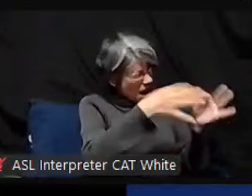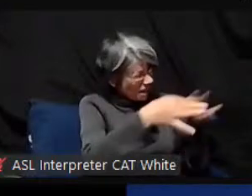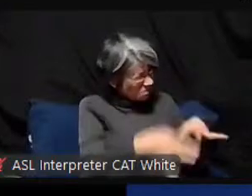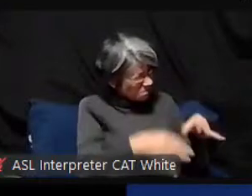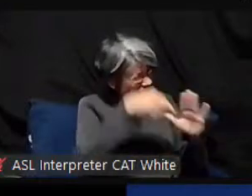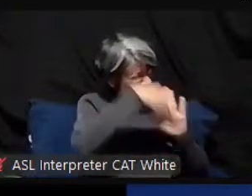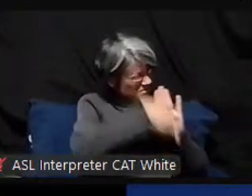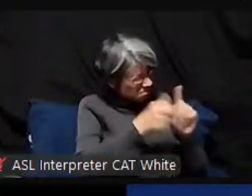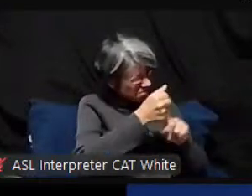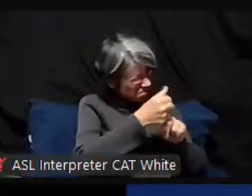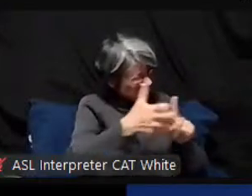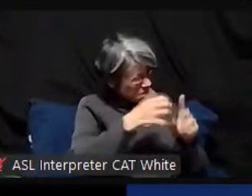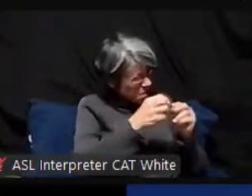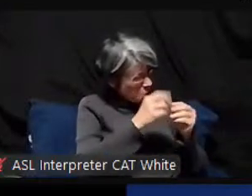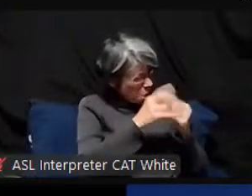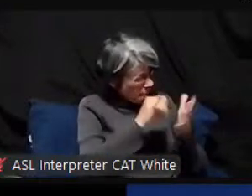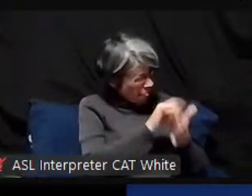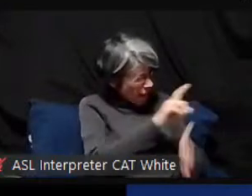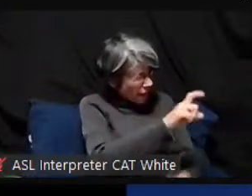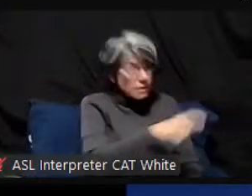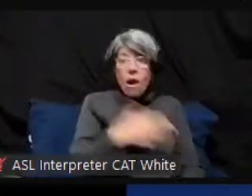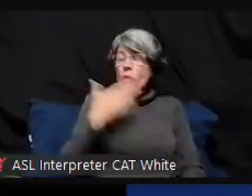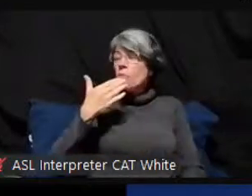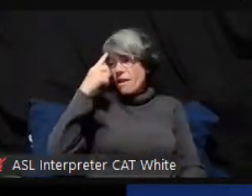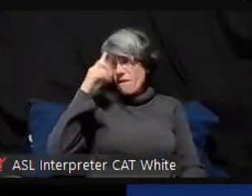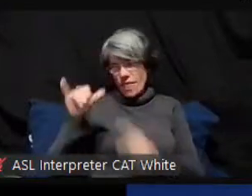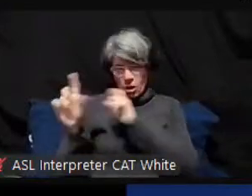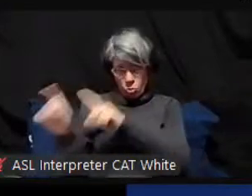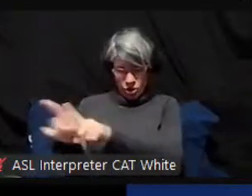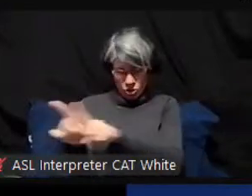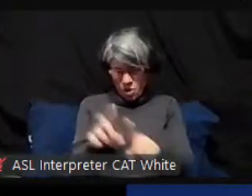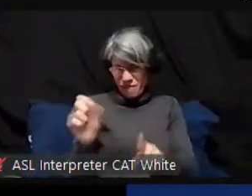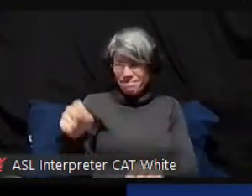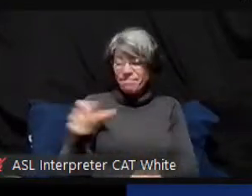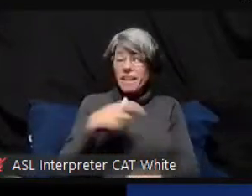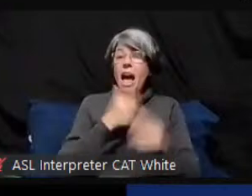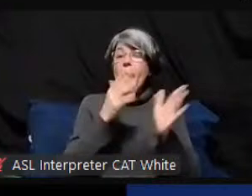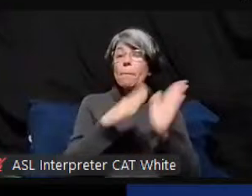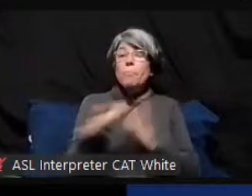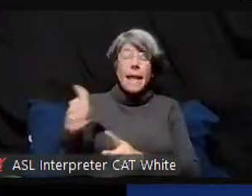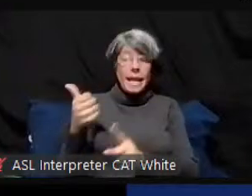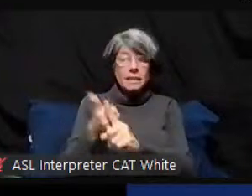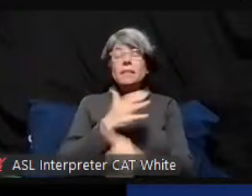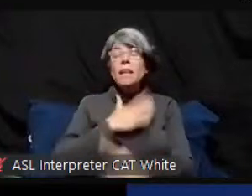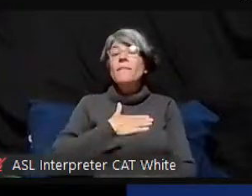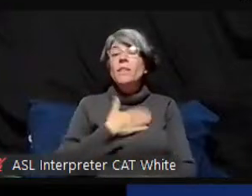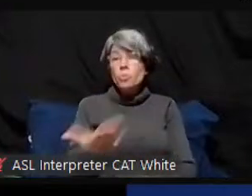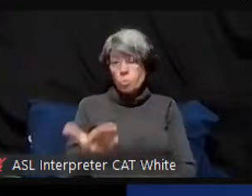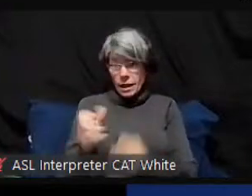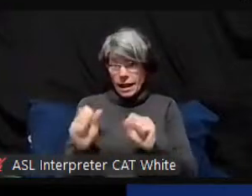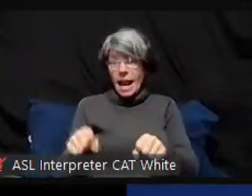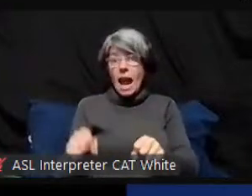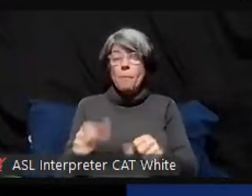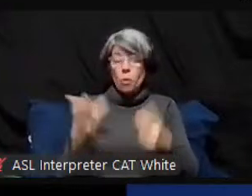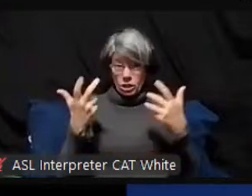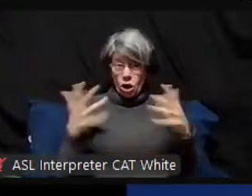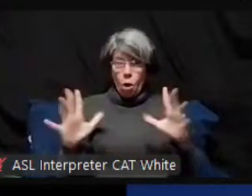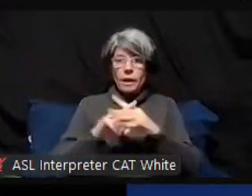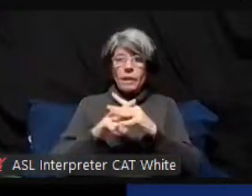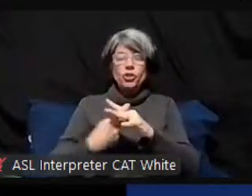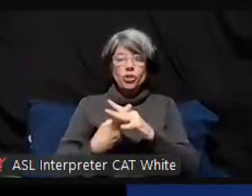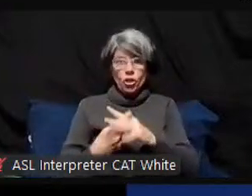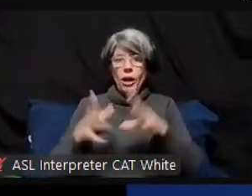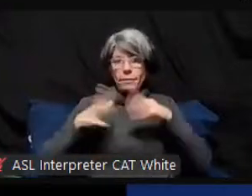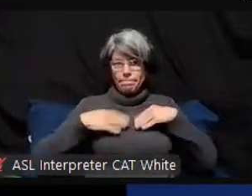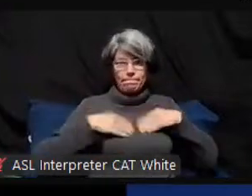situation? Absolutely. No, thank you for that question as well. Planning is willing, able, and has already started taking